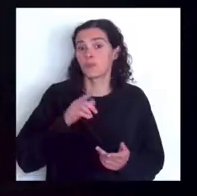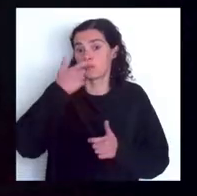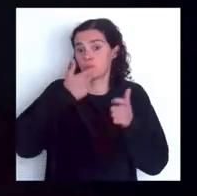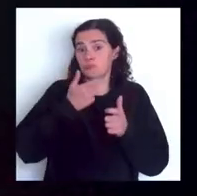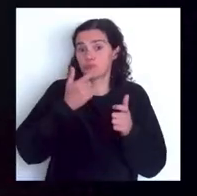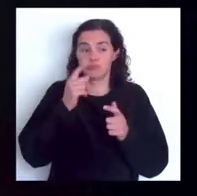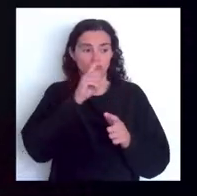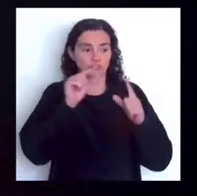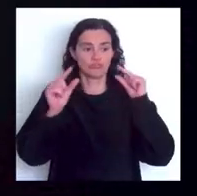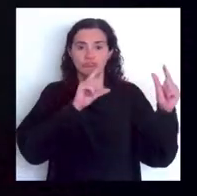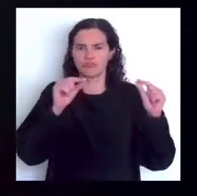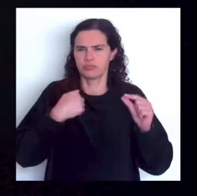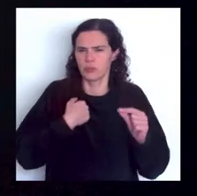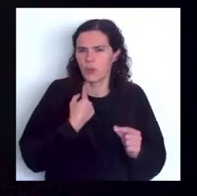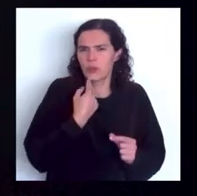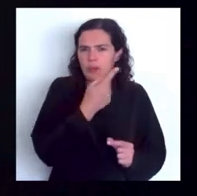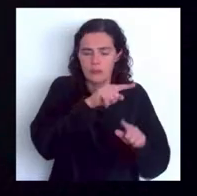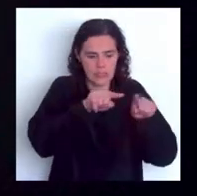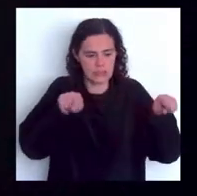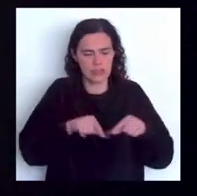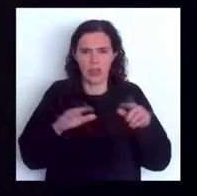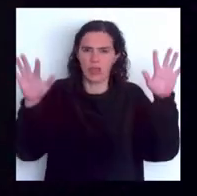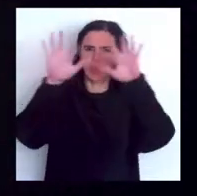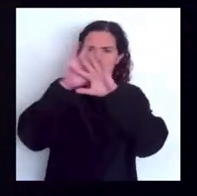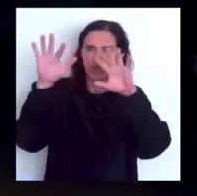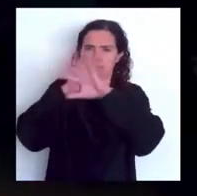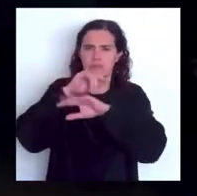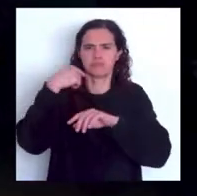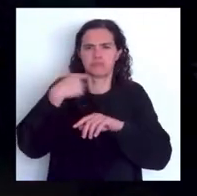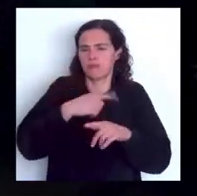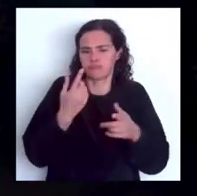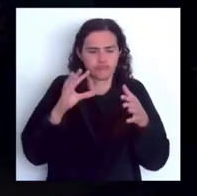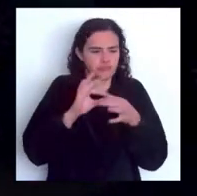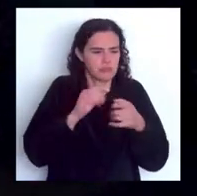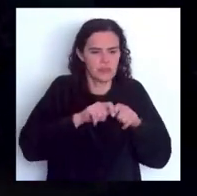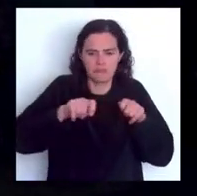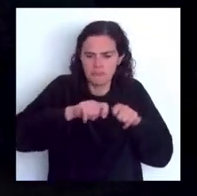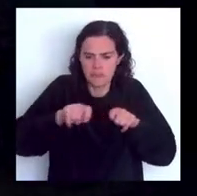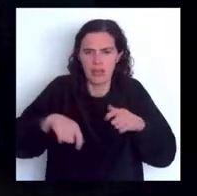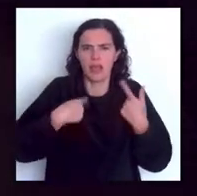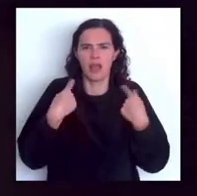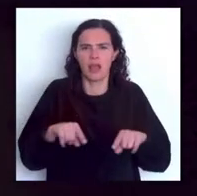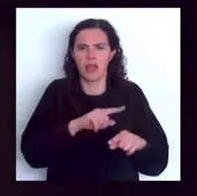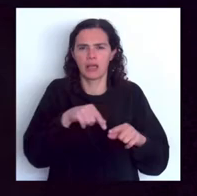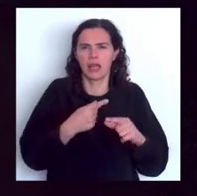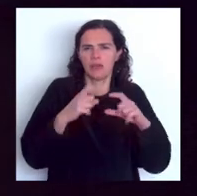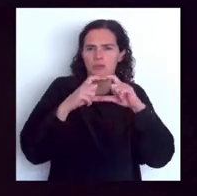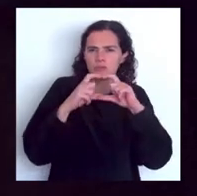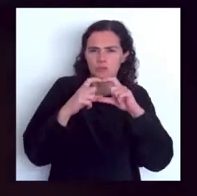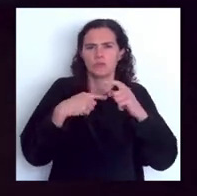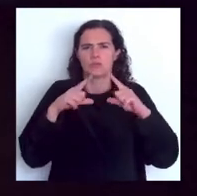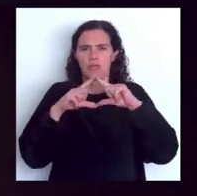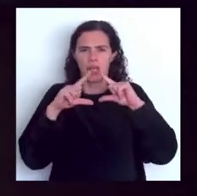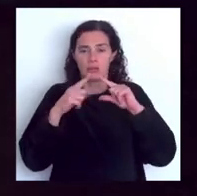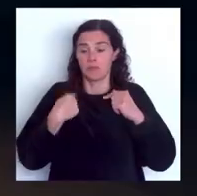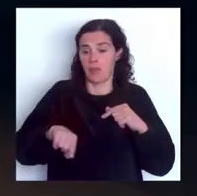As you leave what I call maybe the abstract room with onça geométrica, with square and